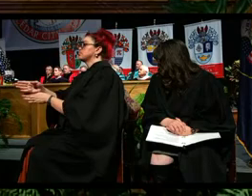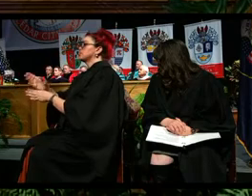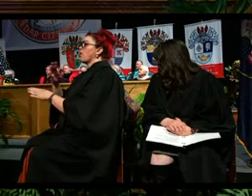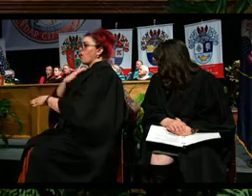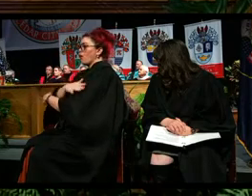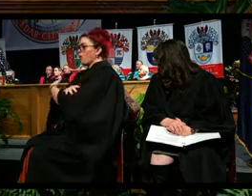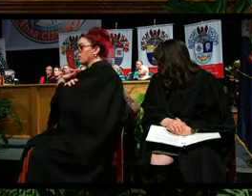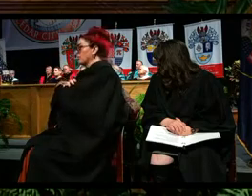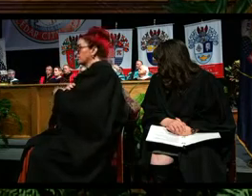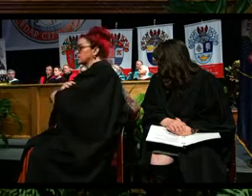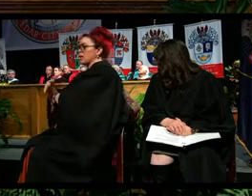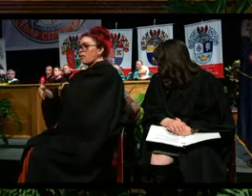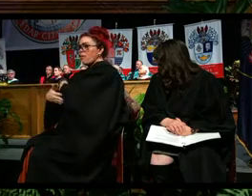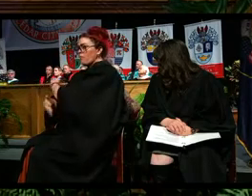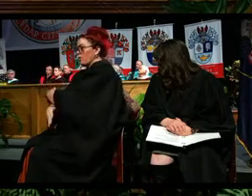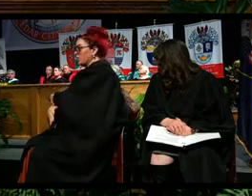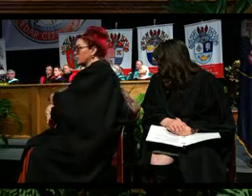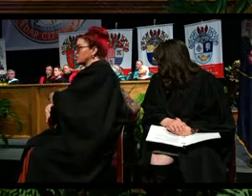arms, elbows,